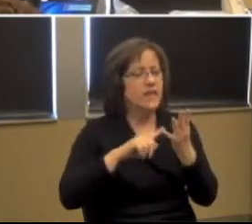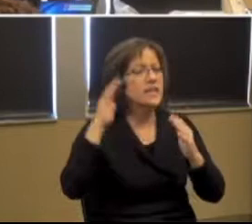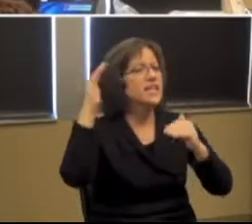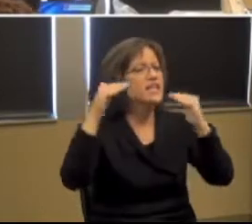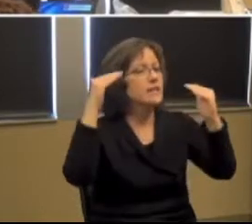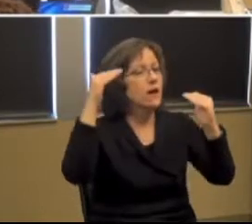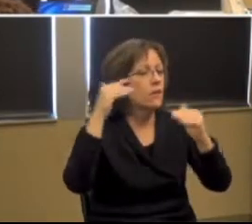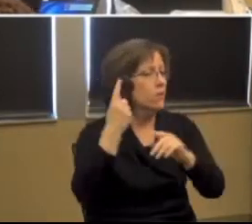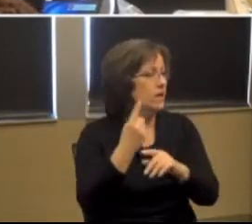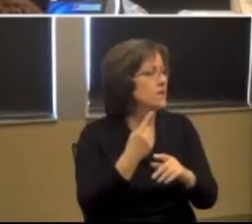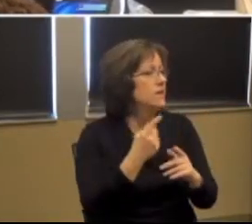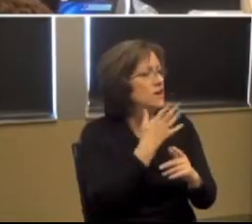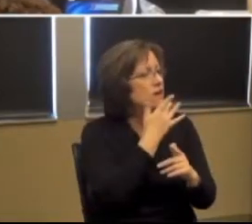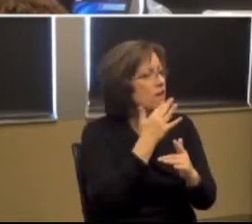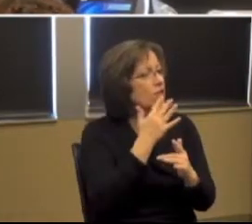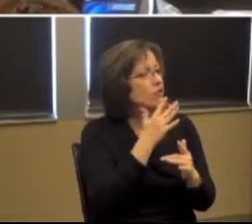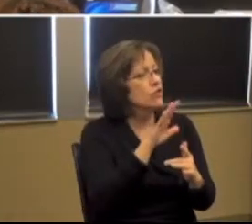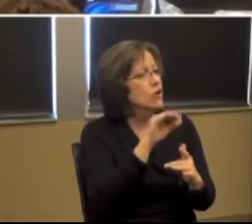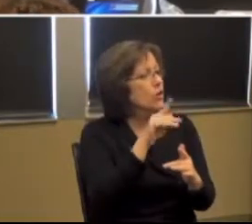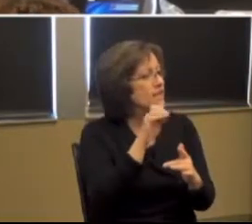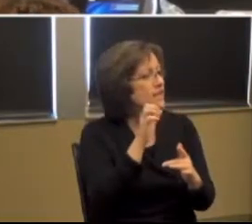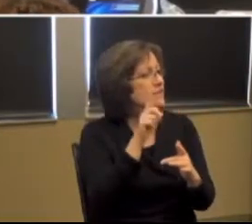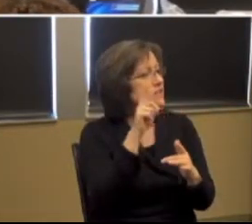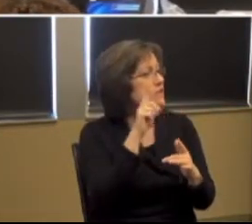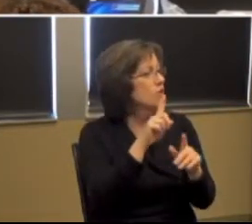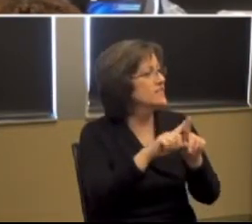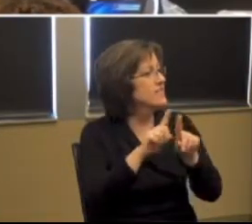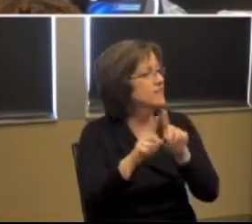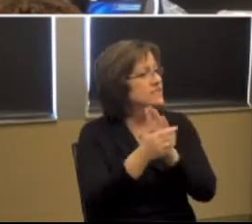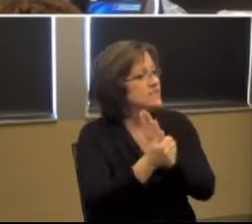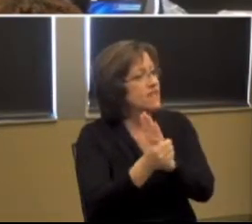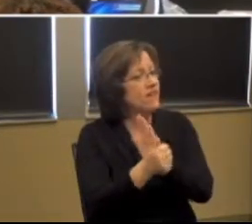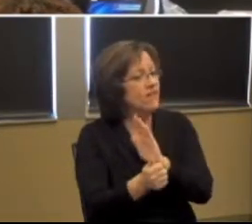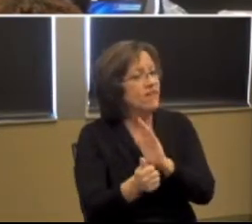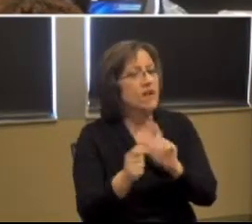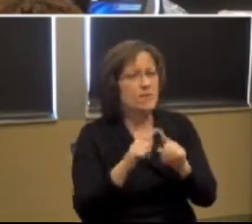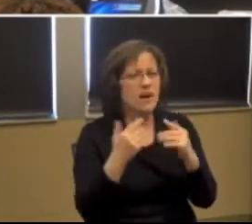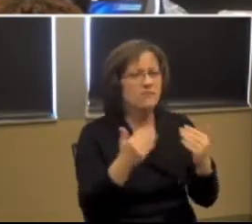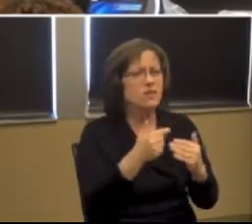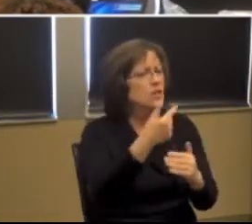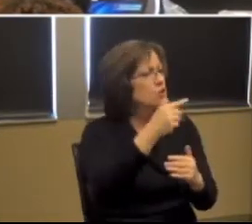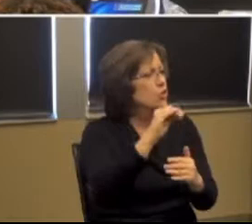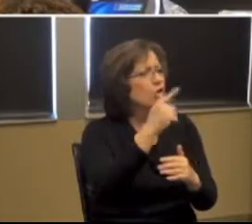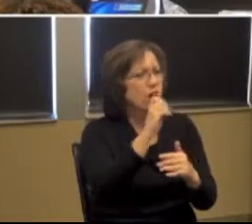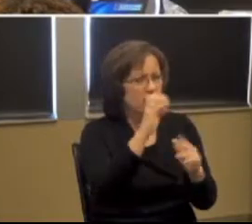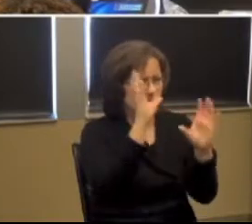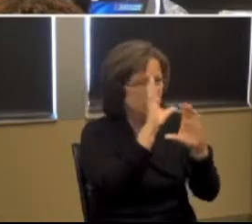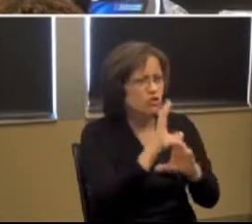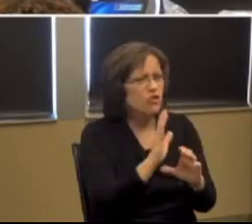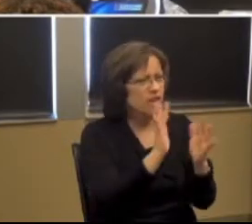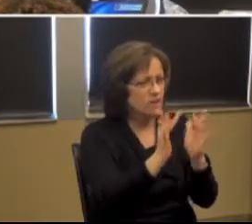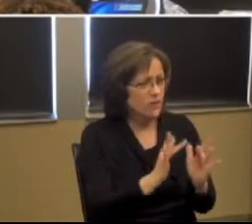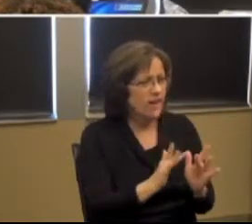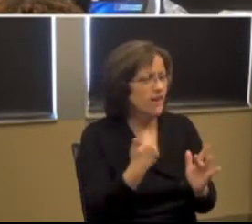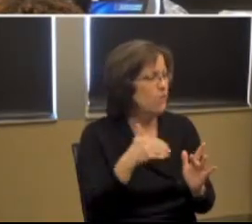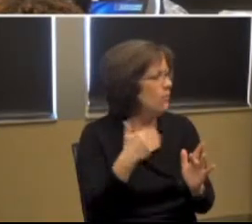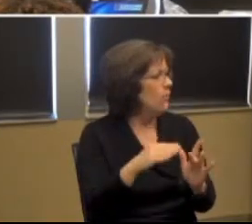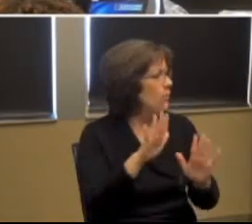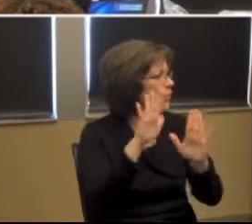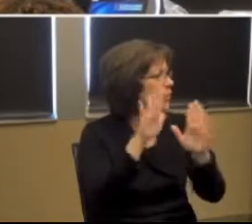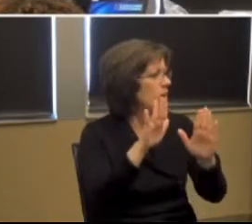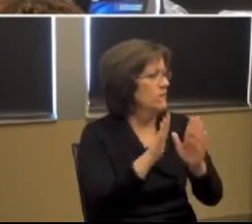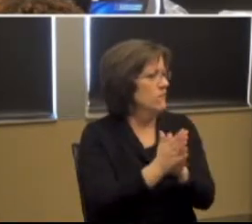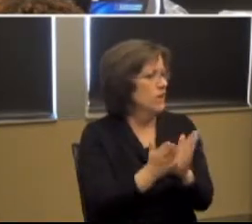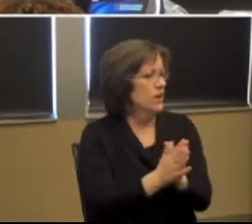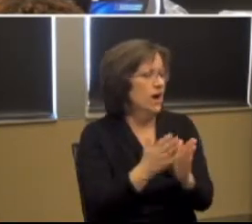so they're color coded for the different skill that they're teaching, but Google it. They are absolutely wonderful